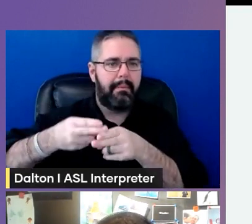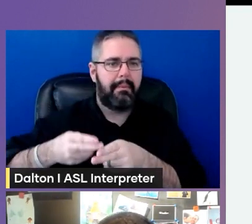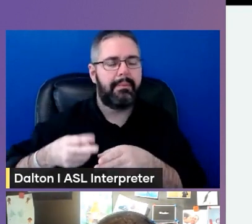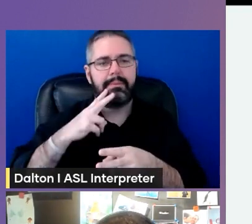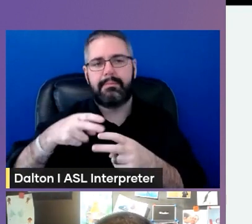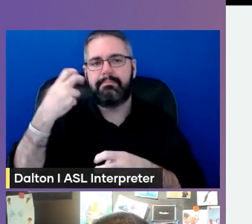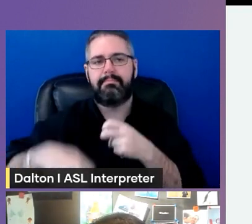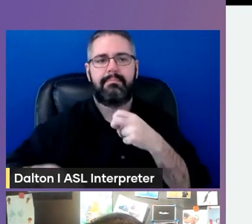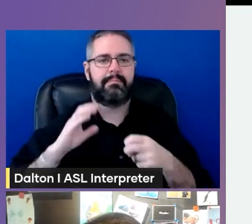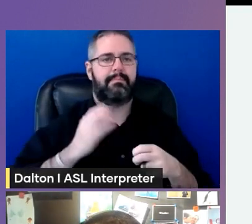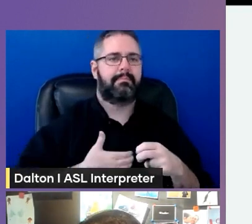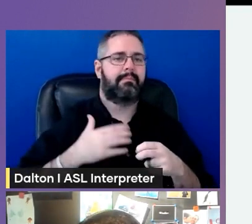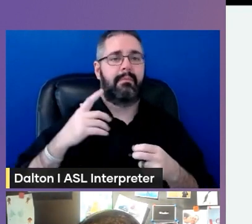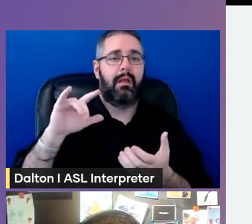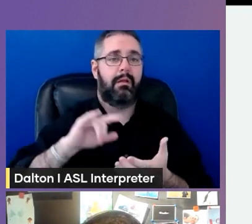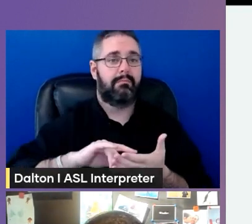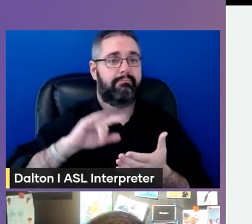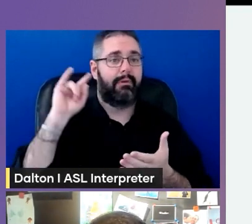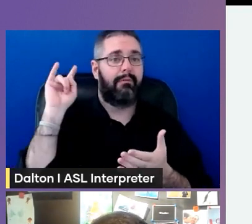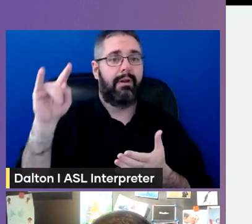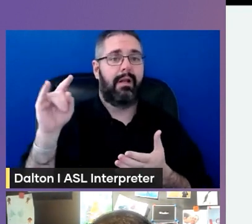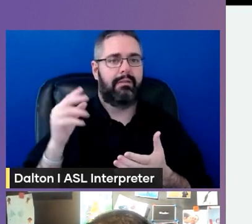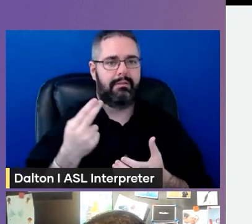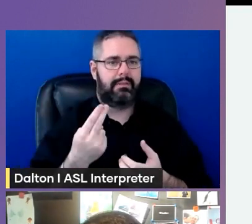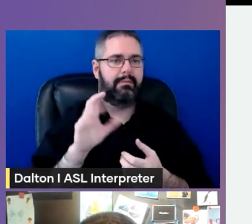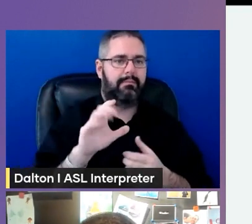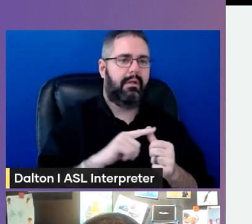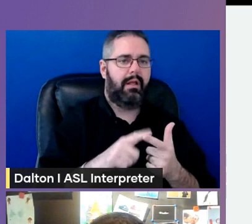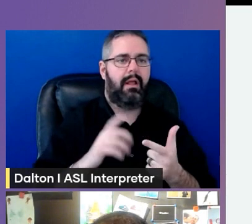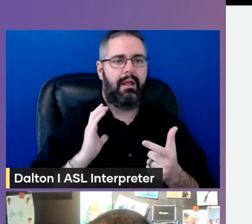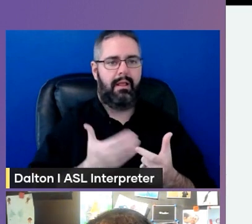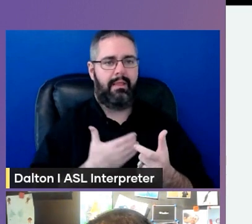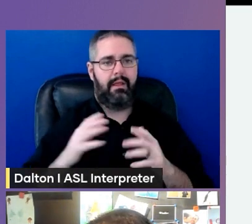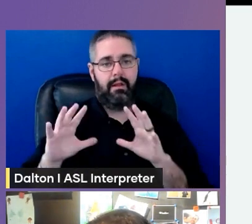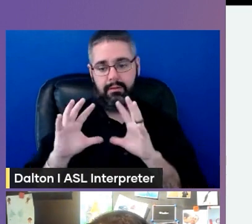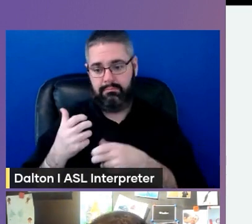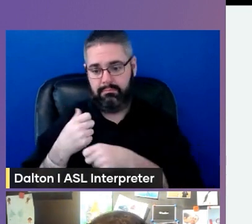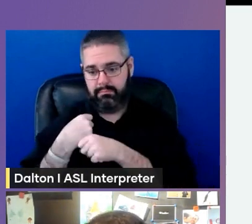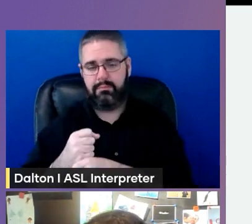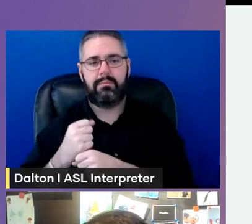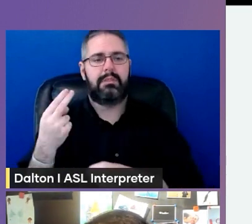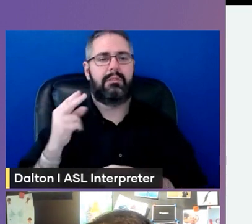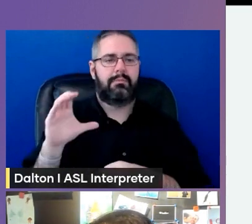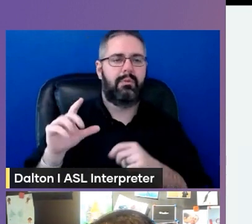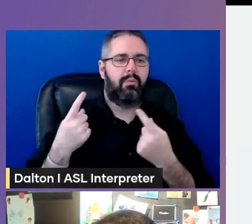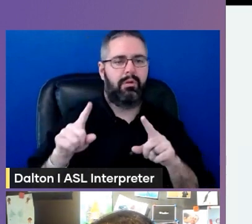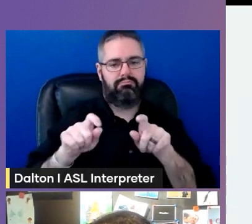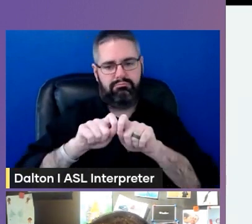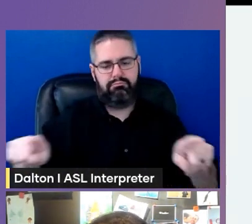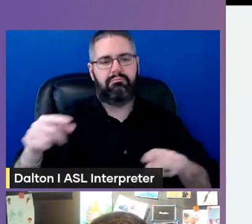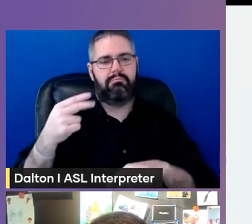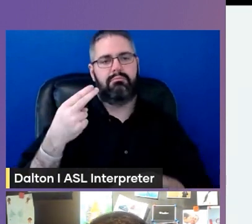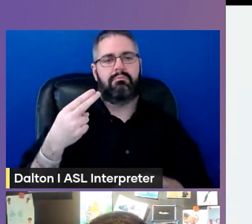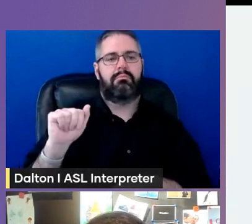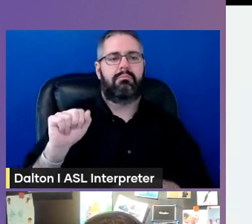be a HashiTalks flight, and our formation is going to be a HashiTalks formation where we deploy the HashiTalks flight.